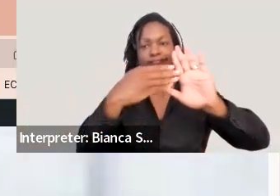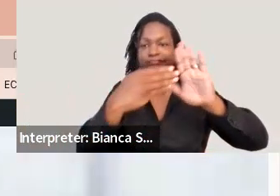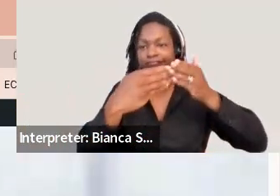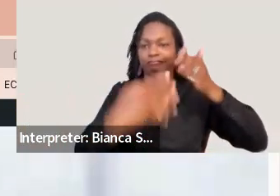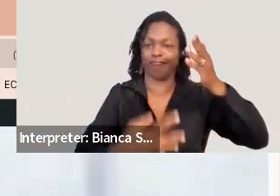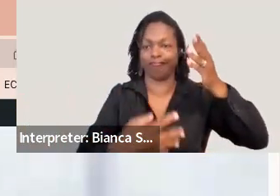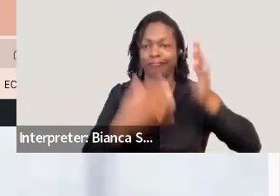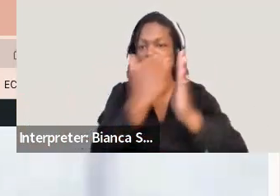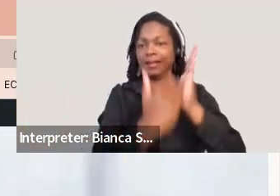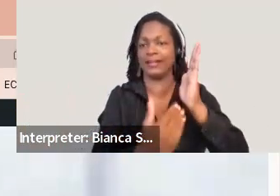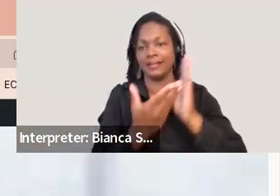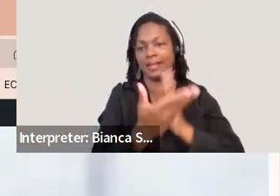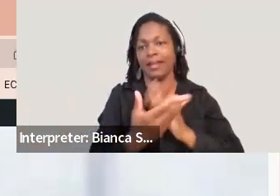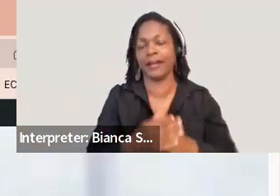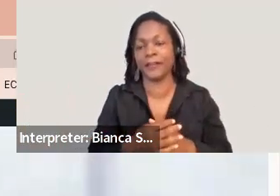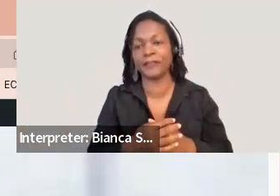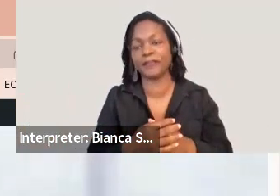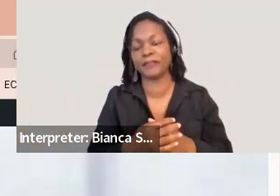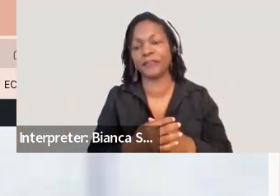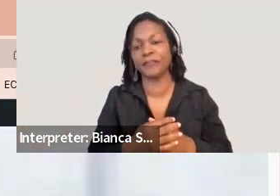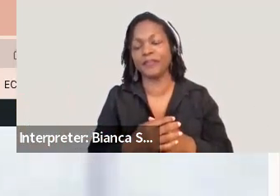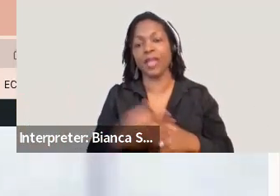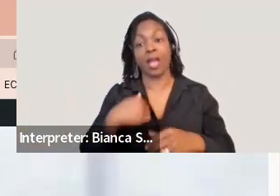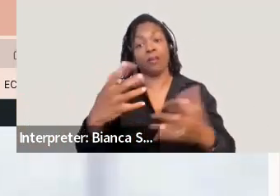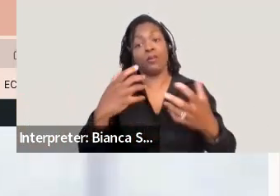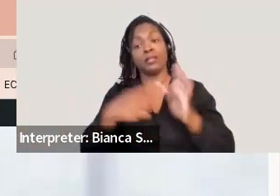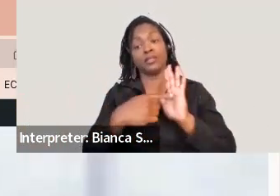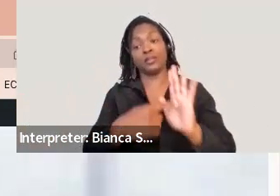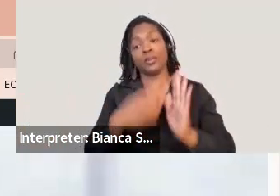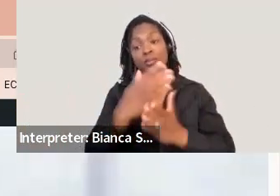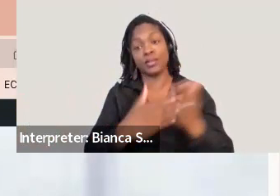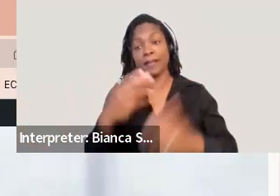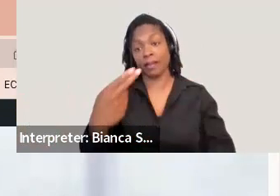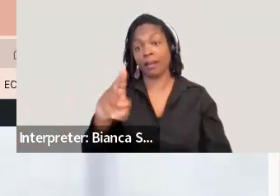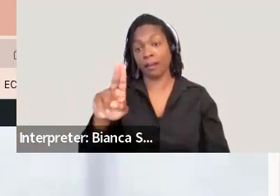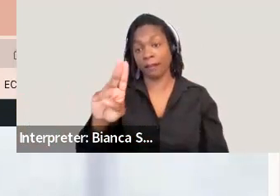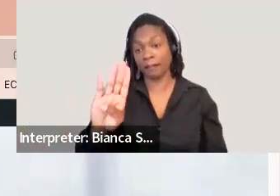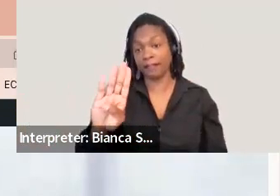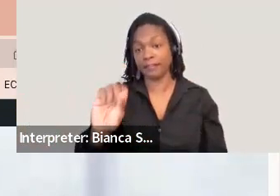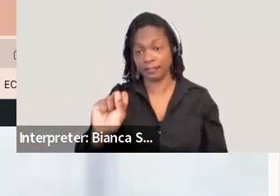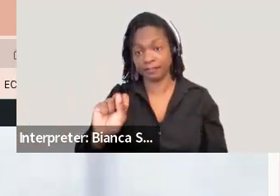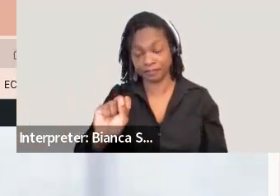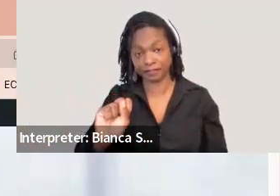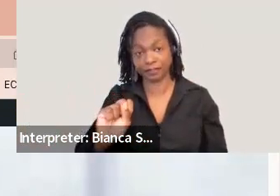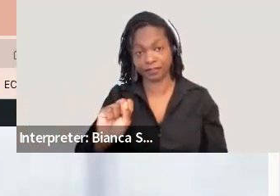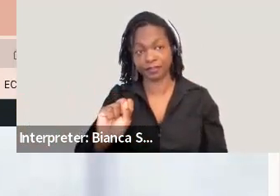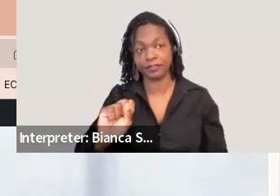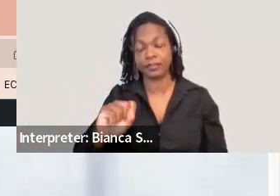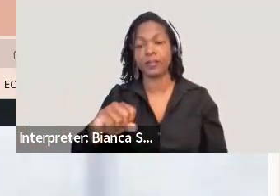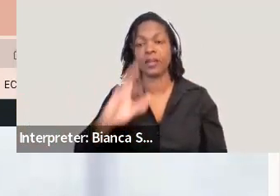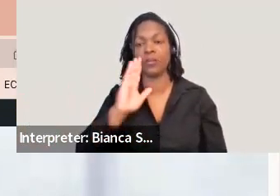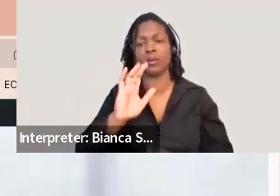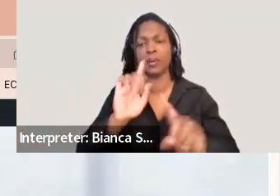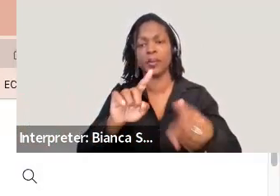do is show you the some of the hubs. Okay, so I'm going to go to the